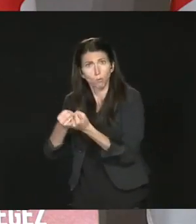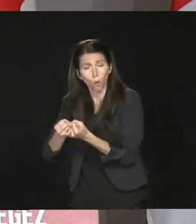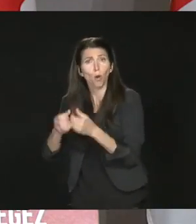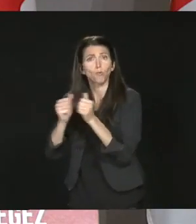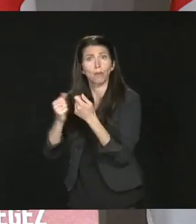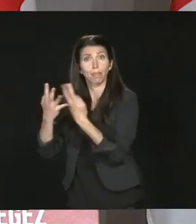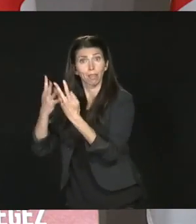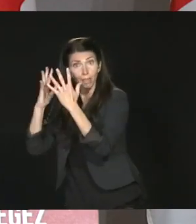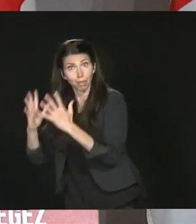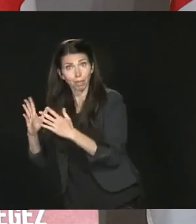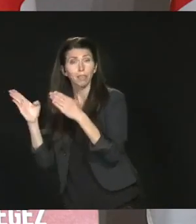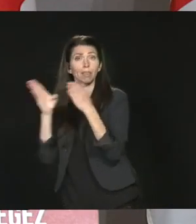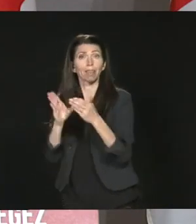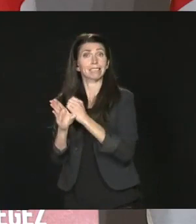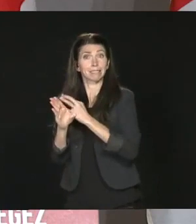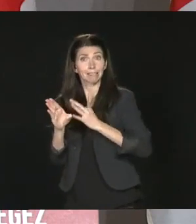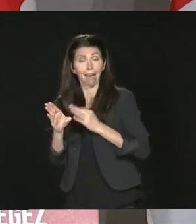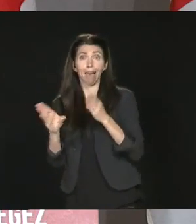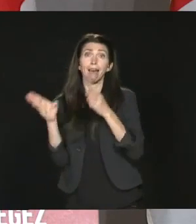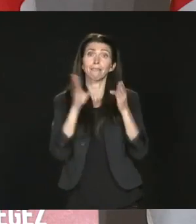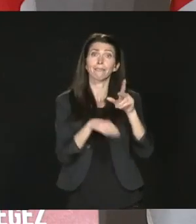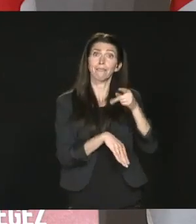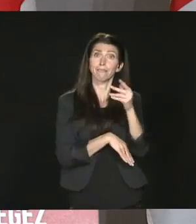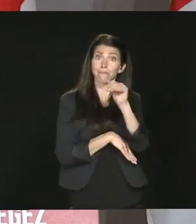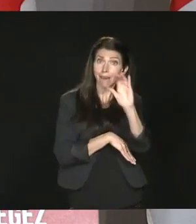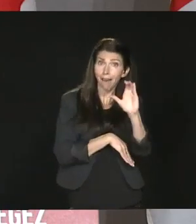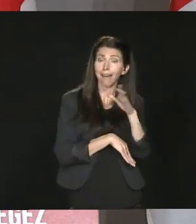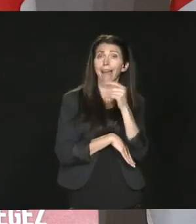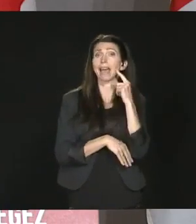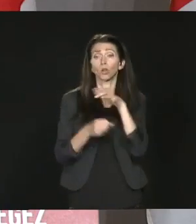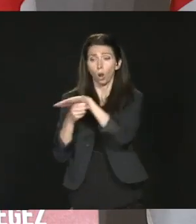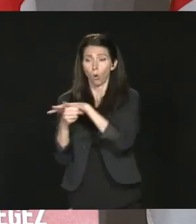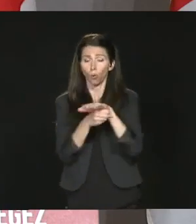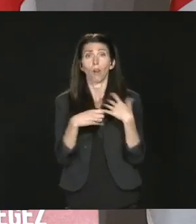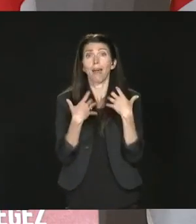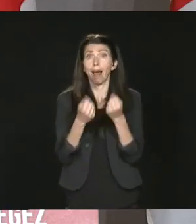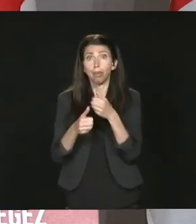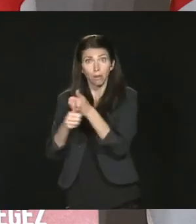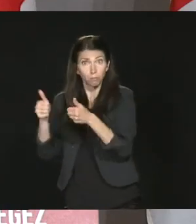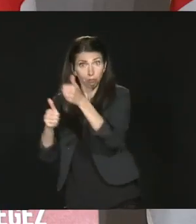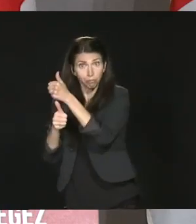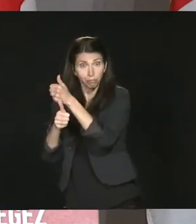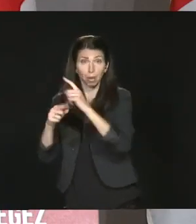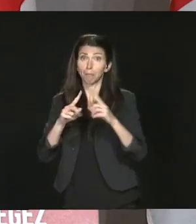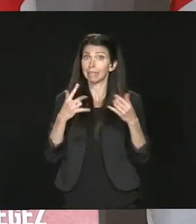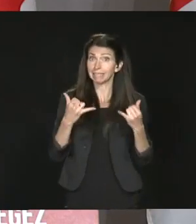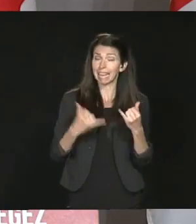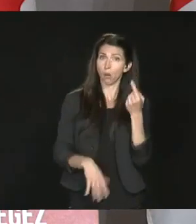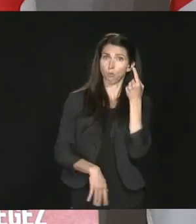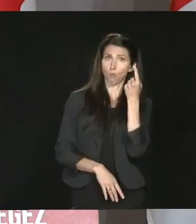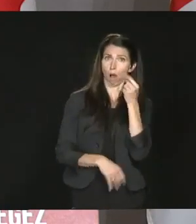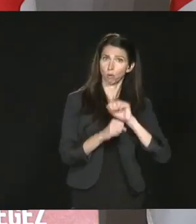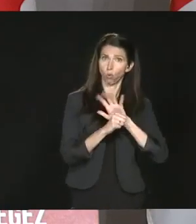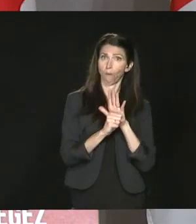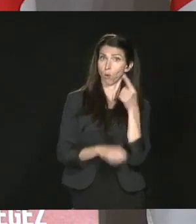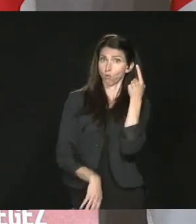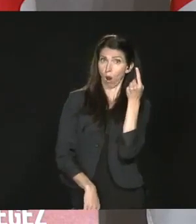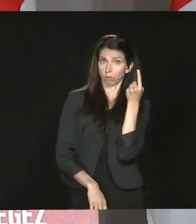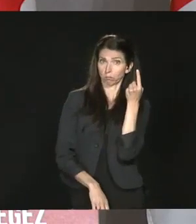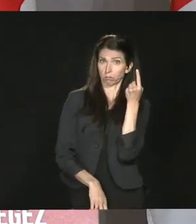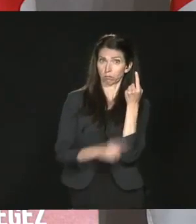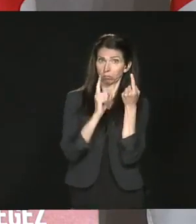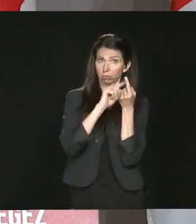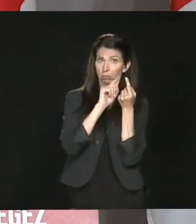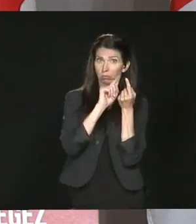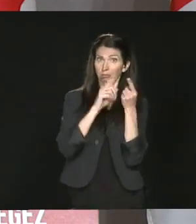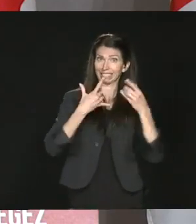and local public health authorities, that as of today, there is one active case of COVID-19 in our federal correction systems. Over the